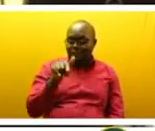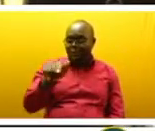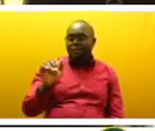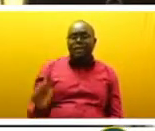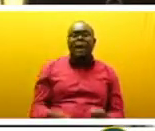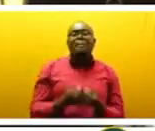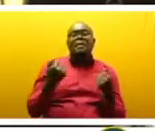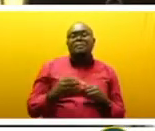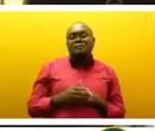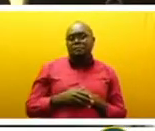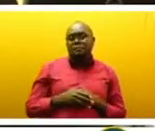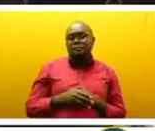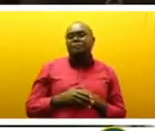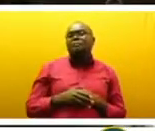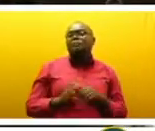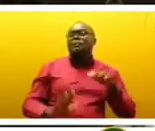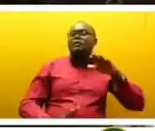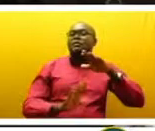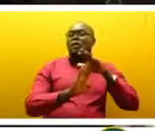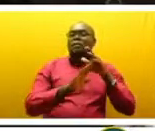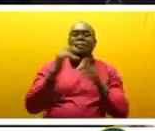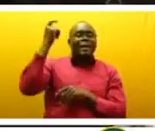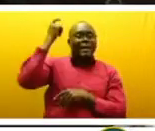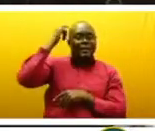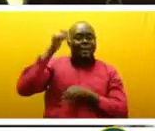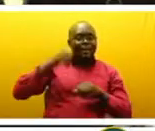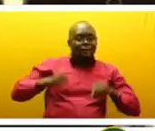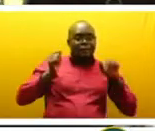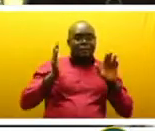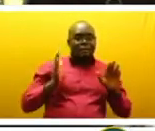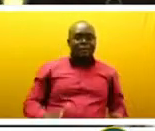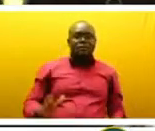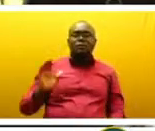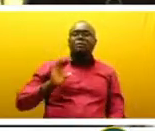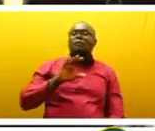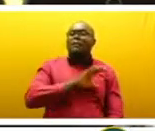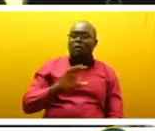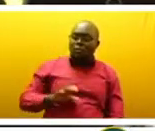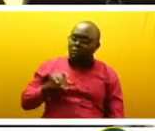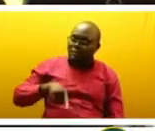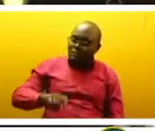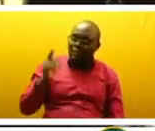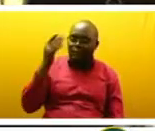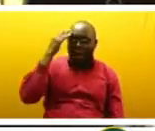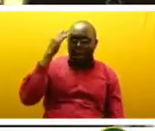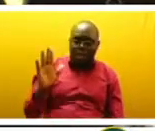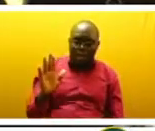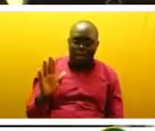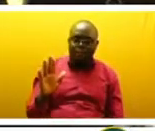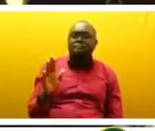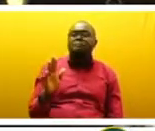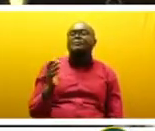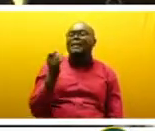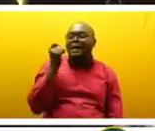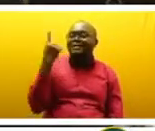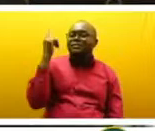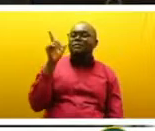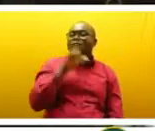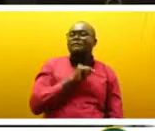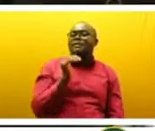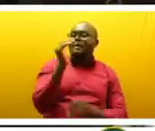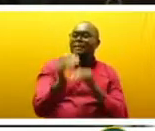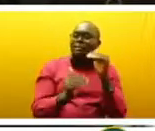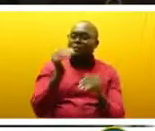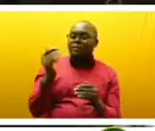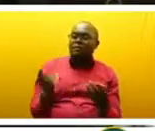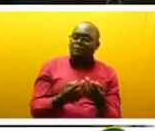happening, top in the mind of the chairperson of the commission, he knew and understood the process of